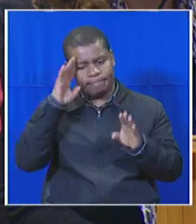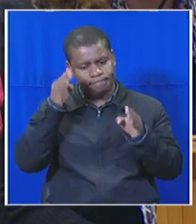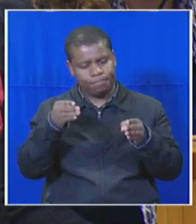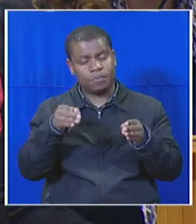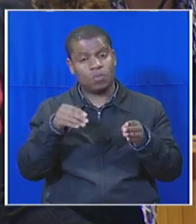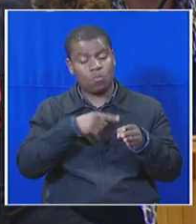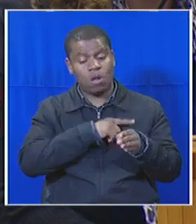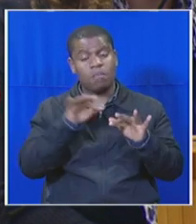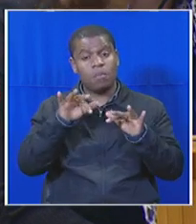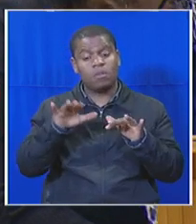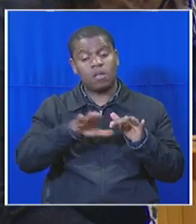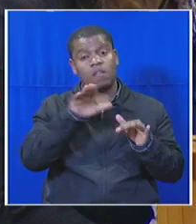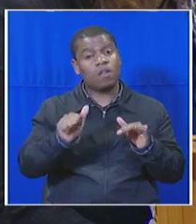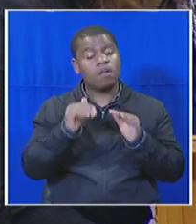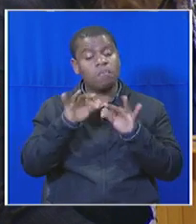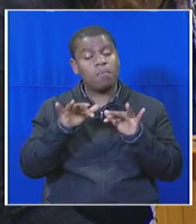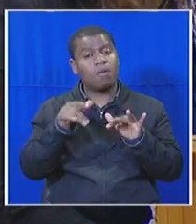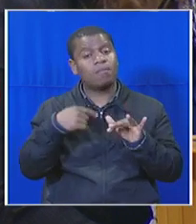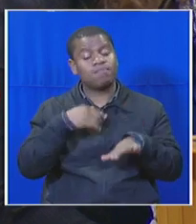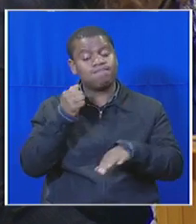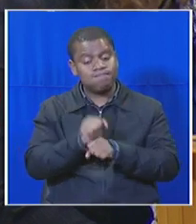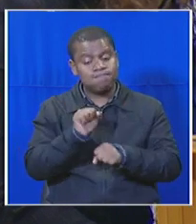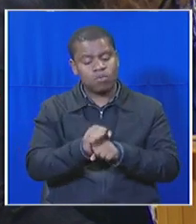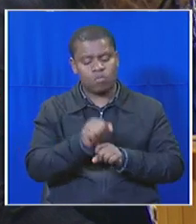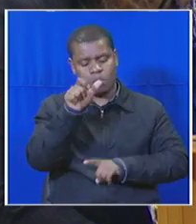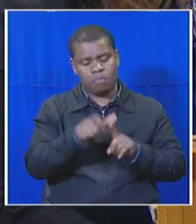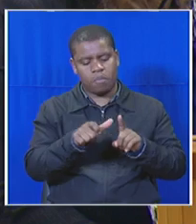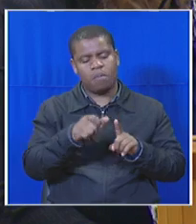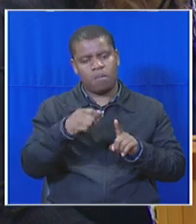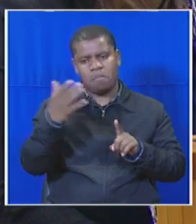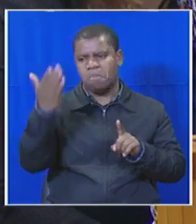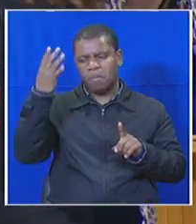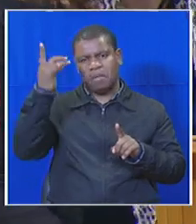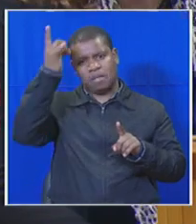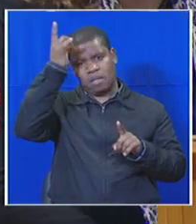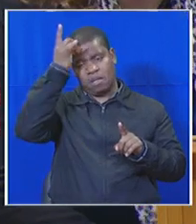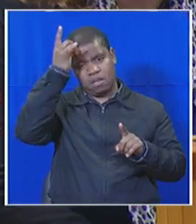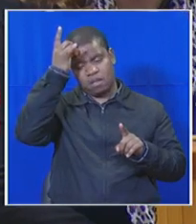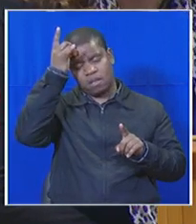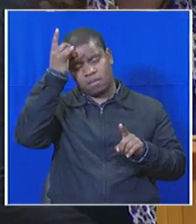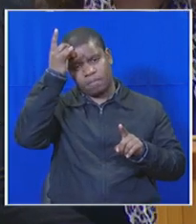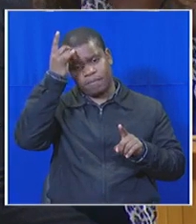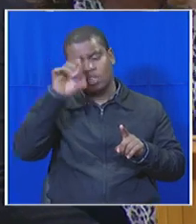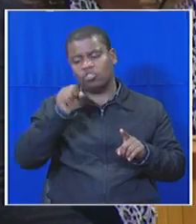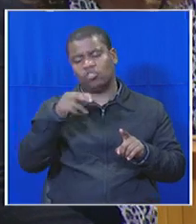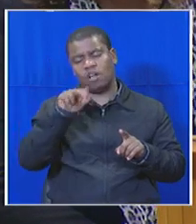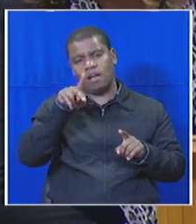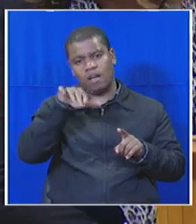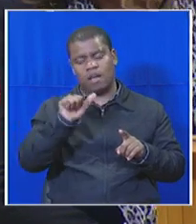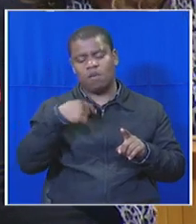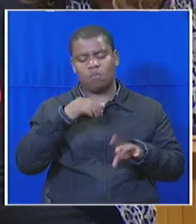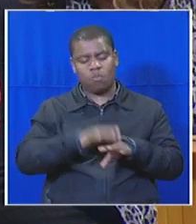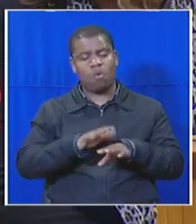noShaka uqobo ngeke azajabule ukubona abantu bala eSouth Africa bengenayo indlela yokusizakala. Noma